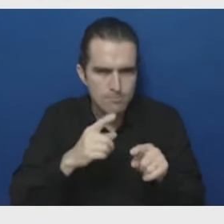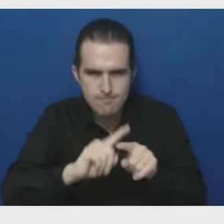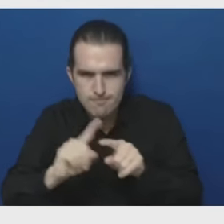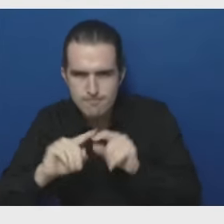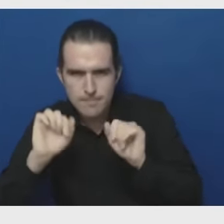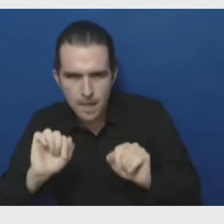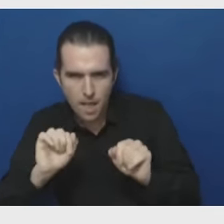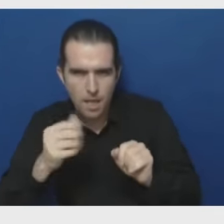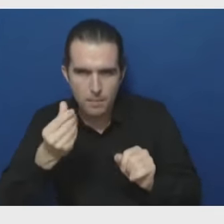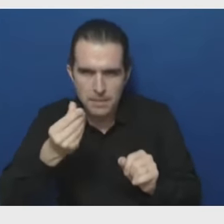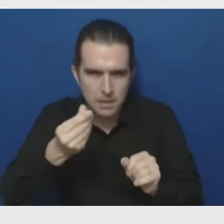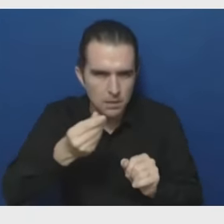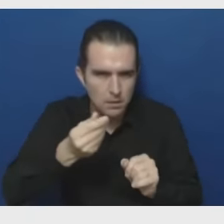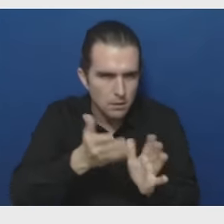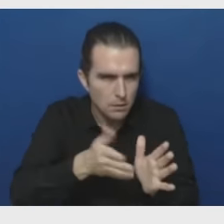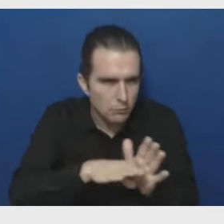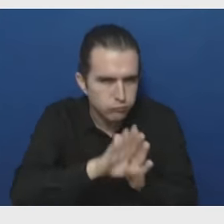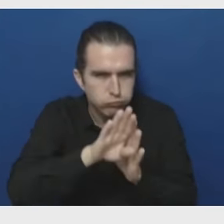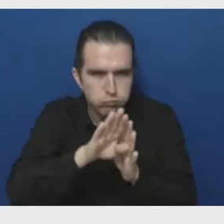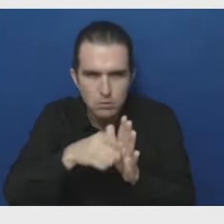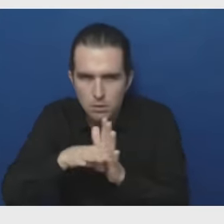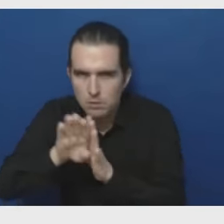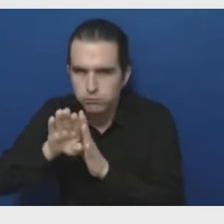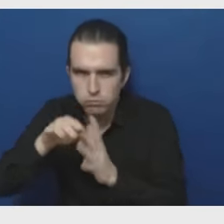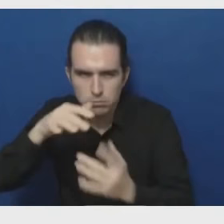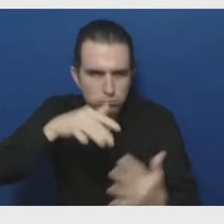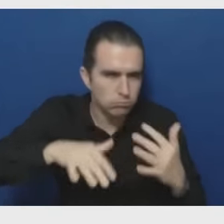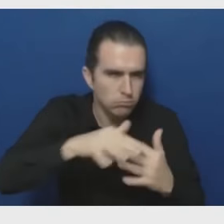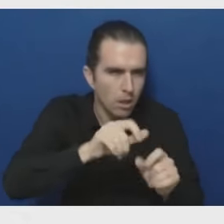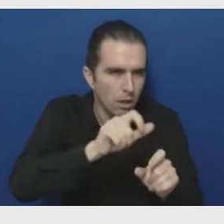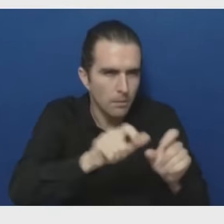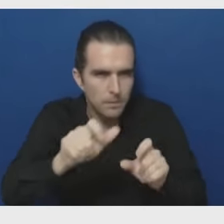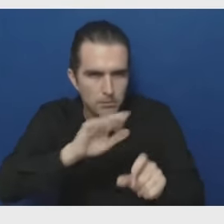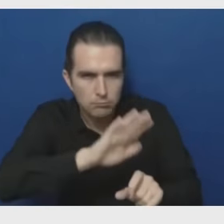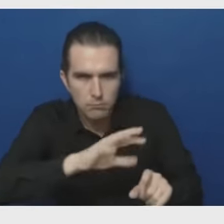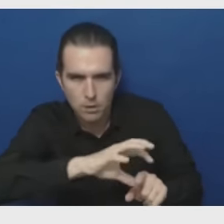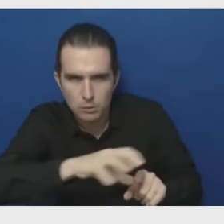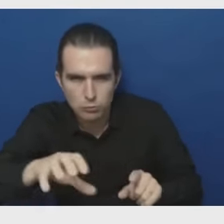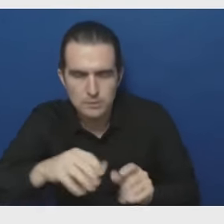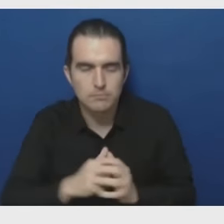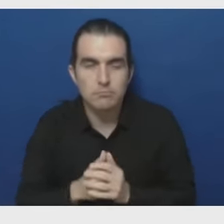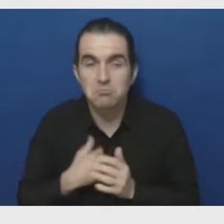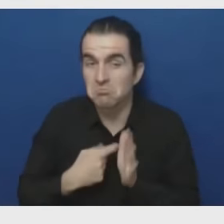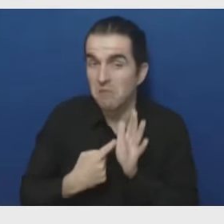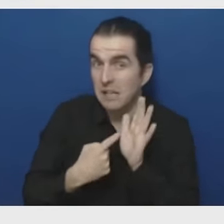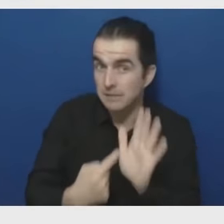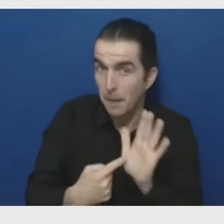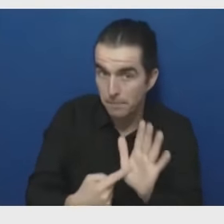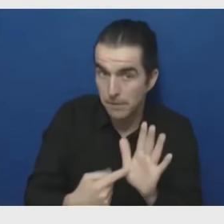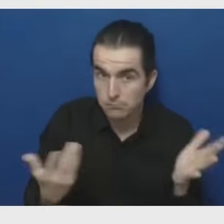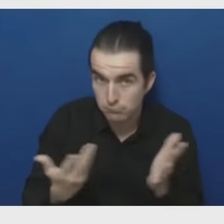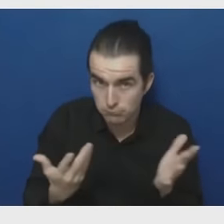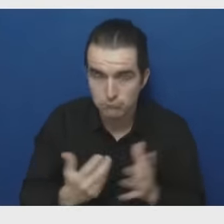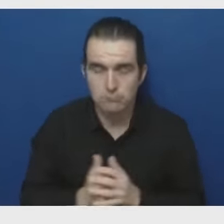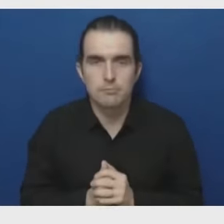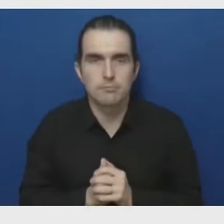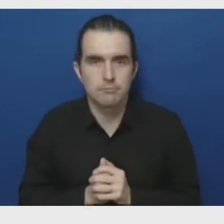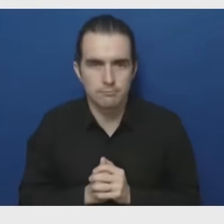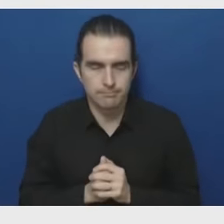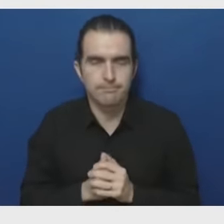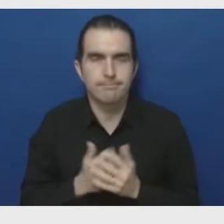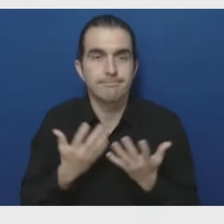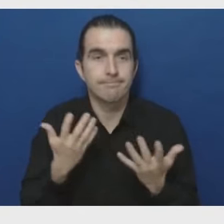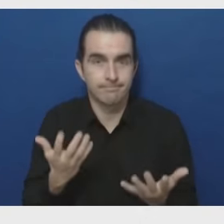economic capability is actually lying on the on an edge, and that would add additional debt burden and stress to such